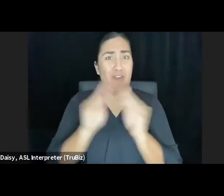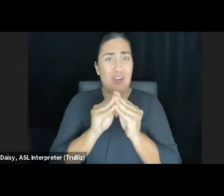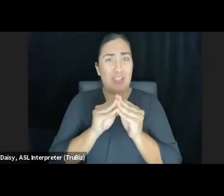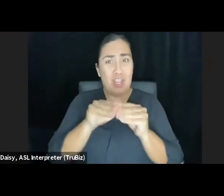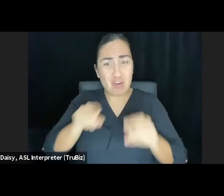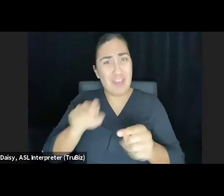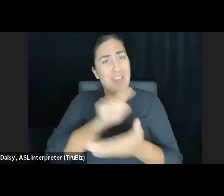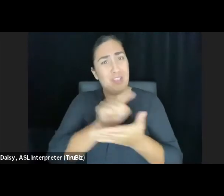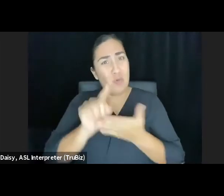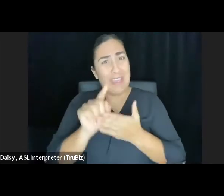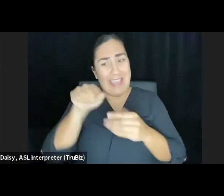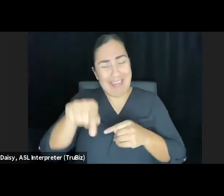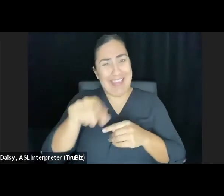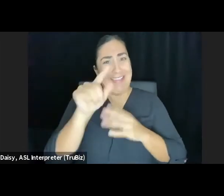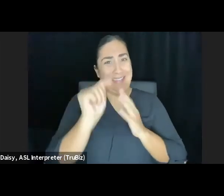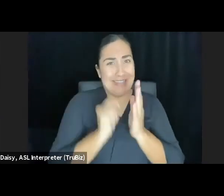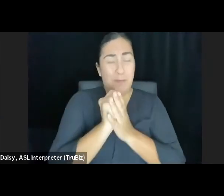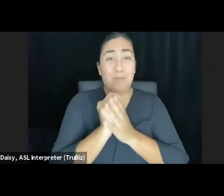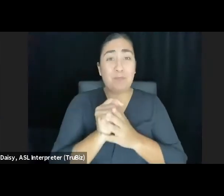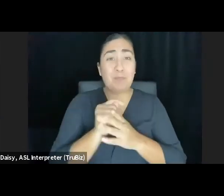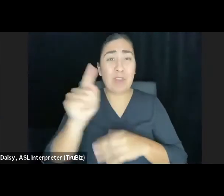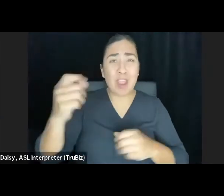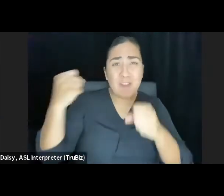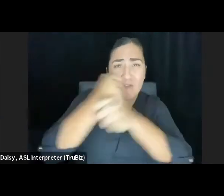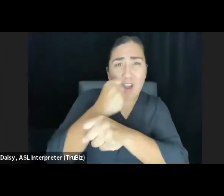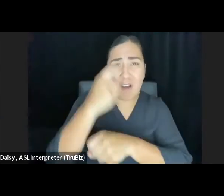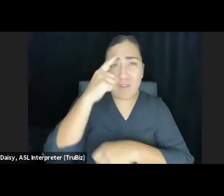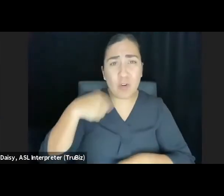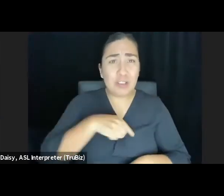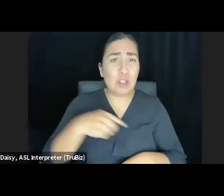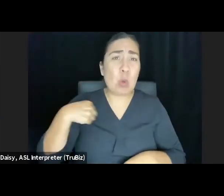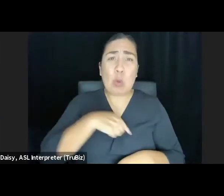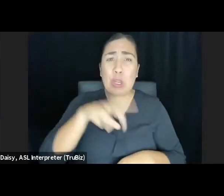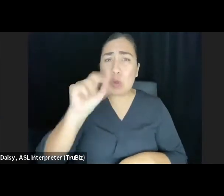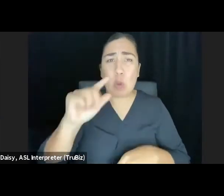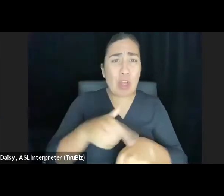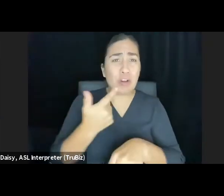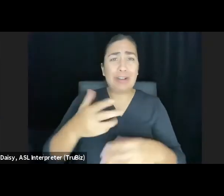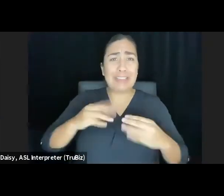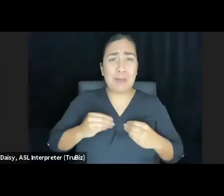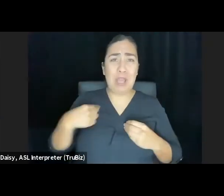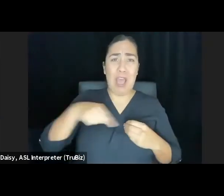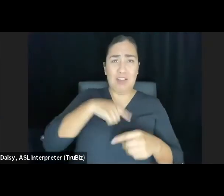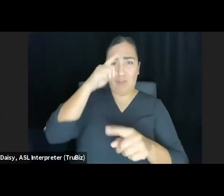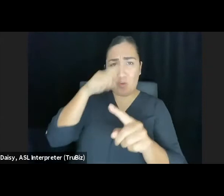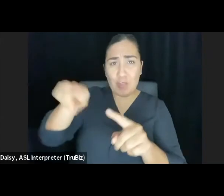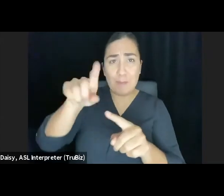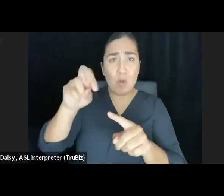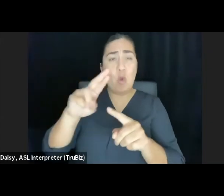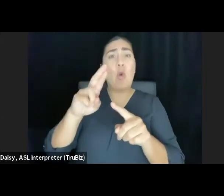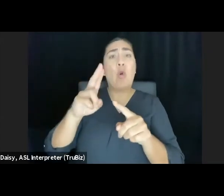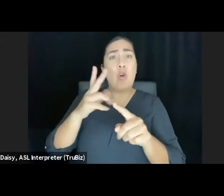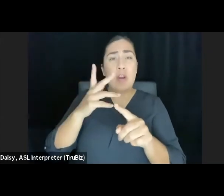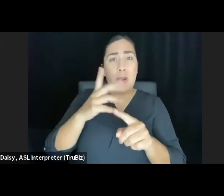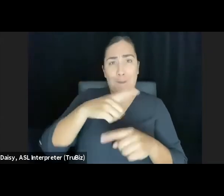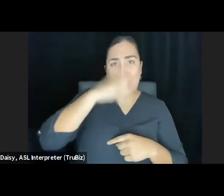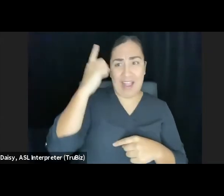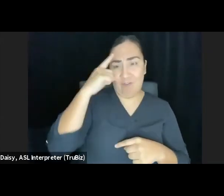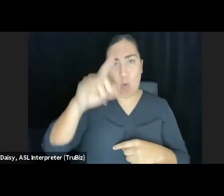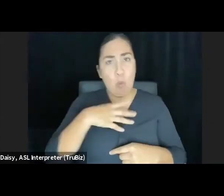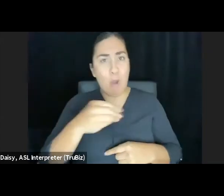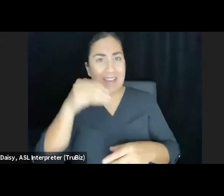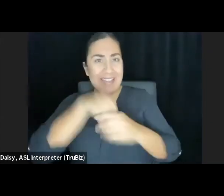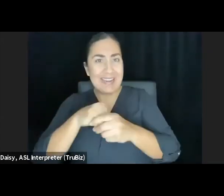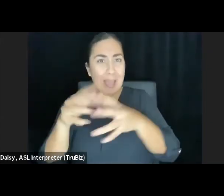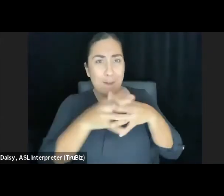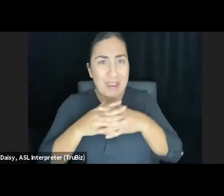no longer accept us or them. We no longer accept the binary of Black or white in America. We no longer accept